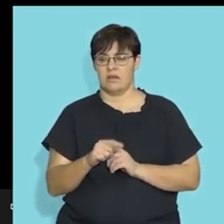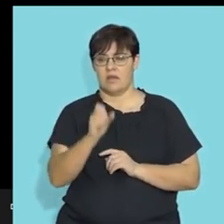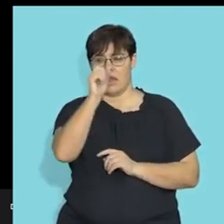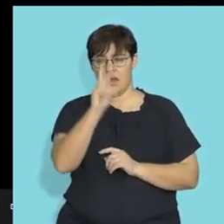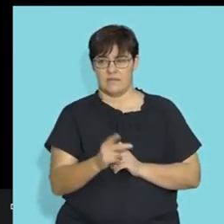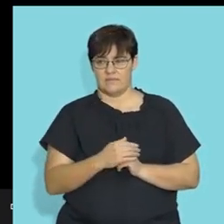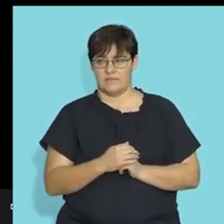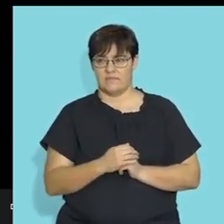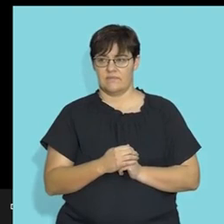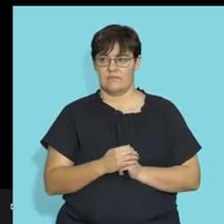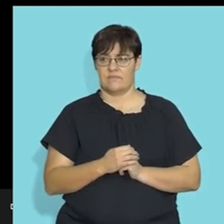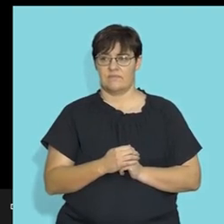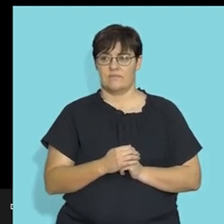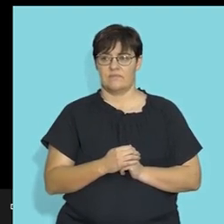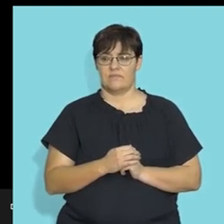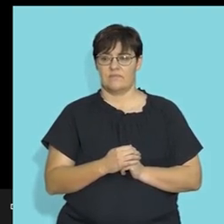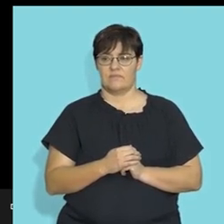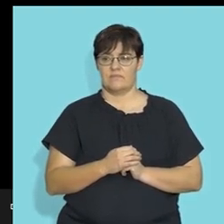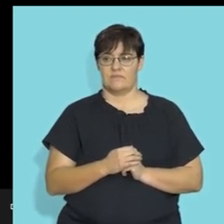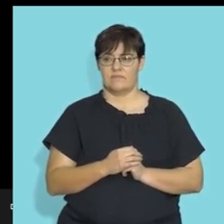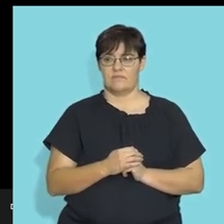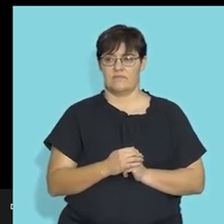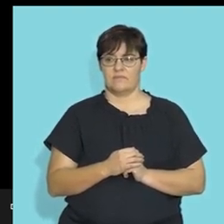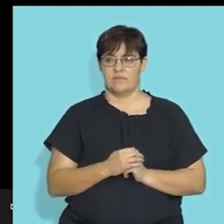fraction didn't come there. A half